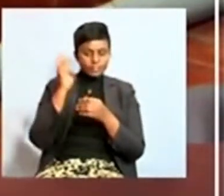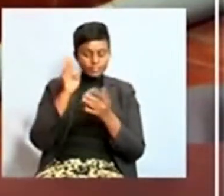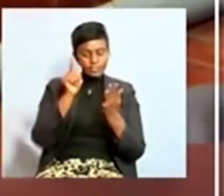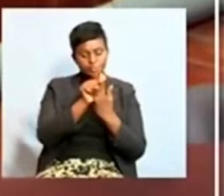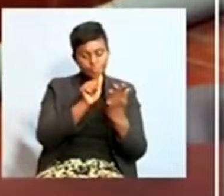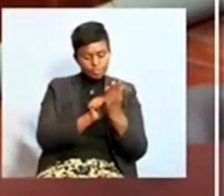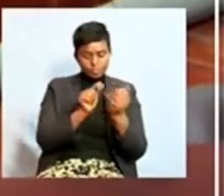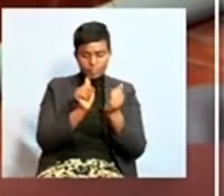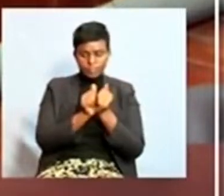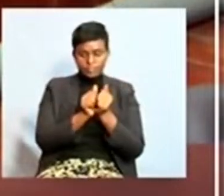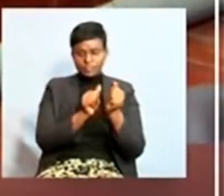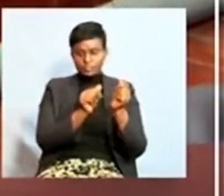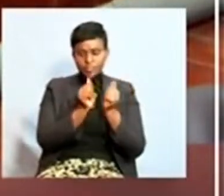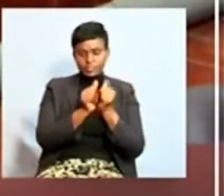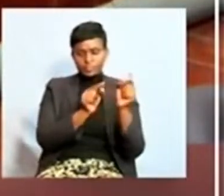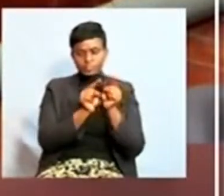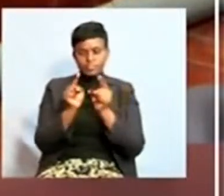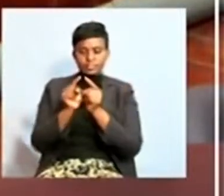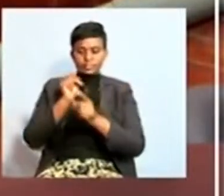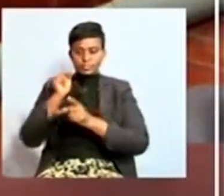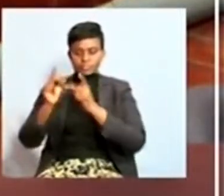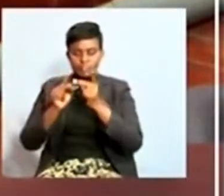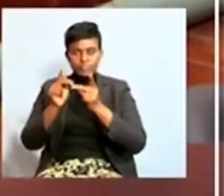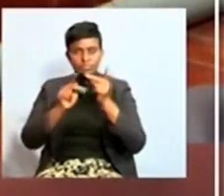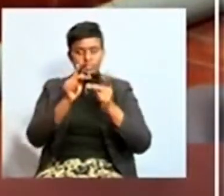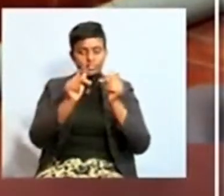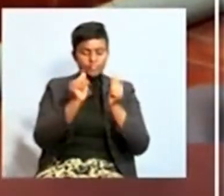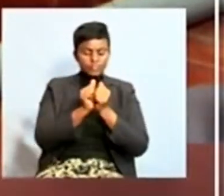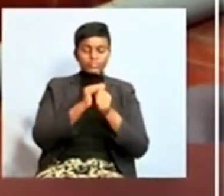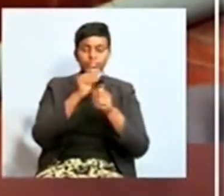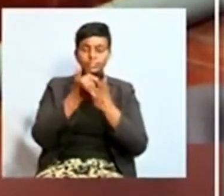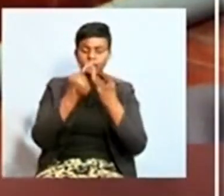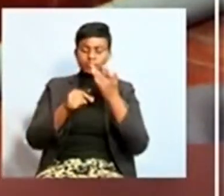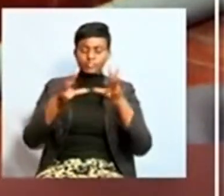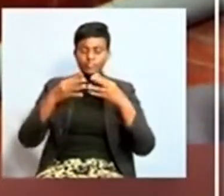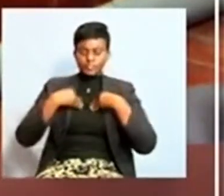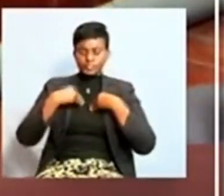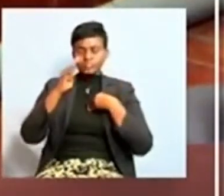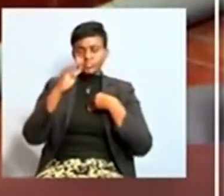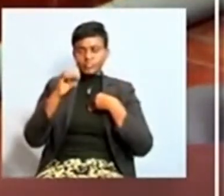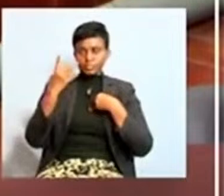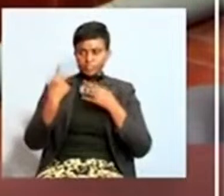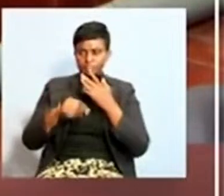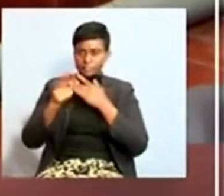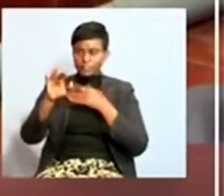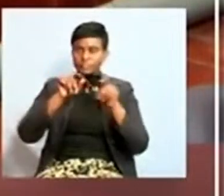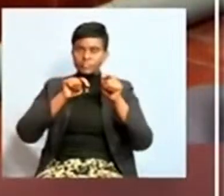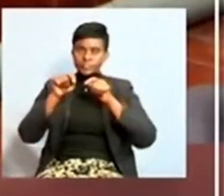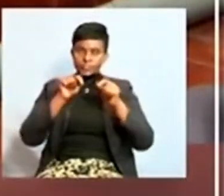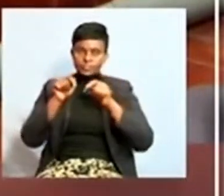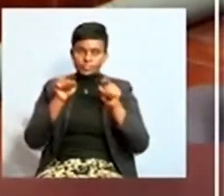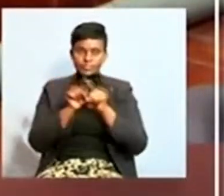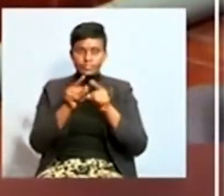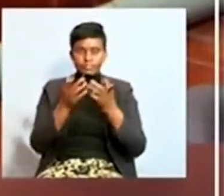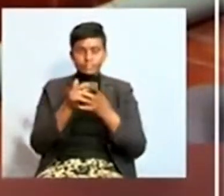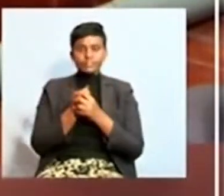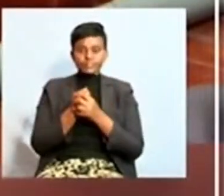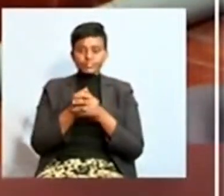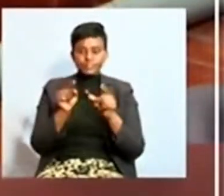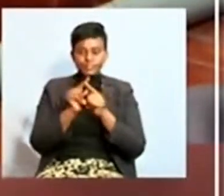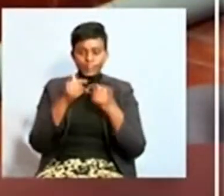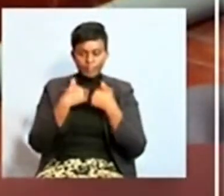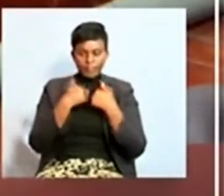legislation, and also processes and procedures adopted by the regulators. There's